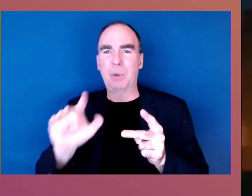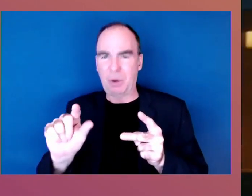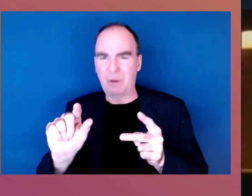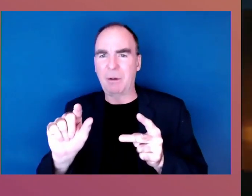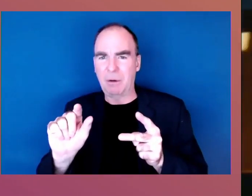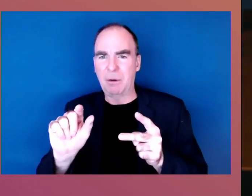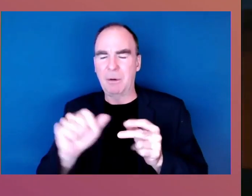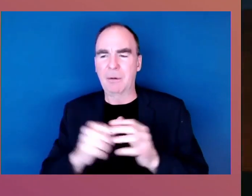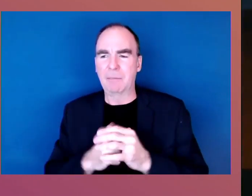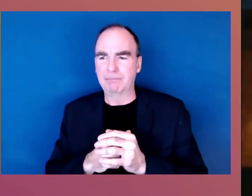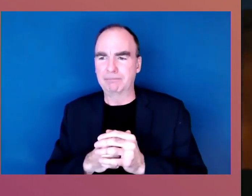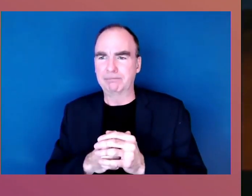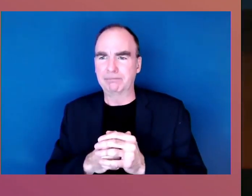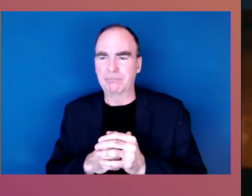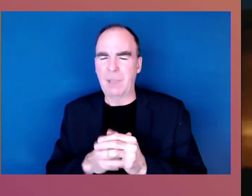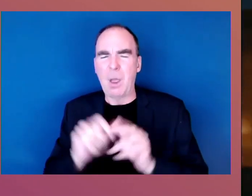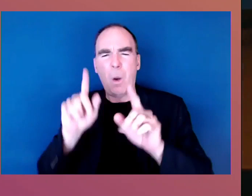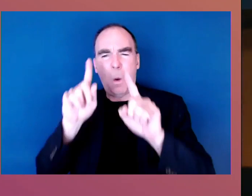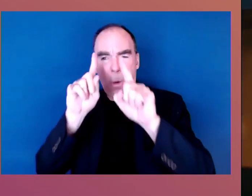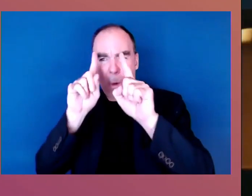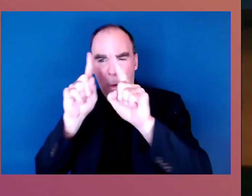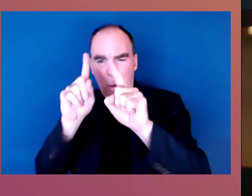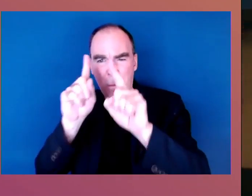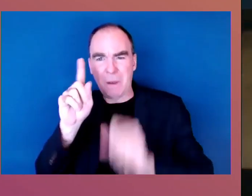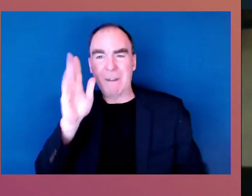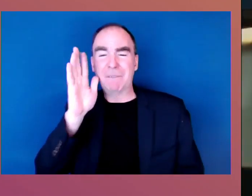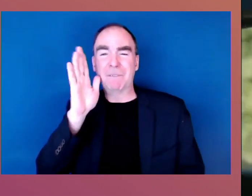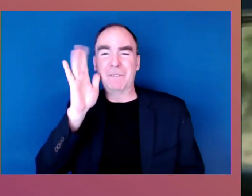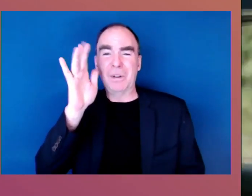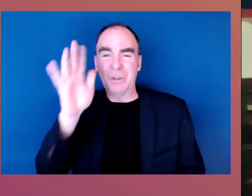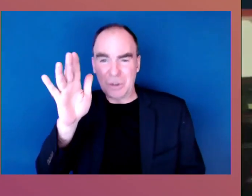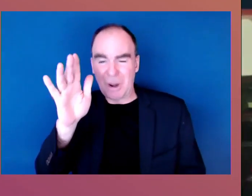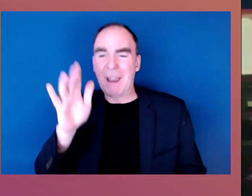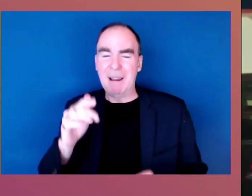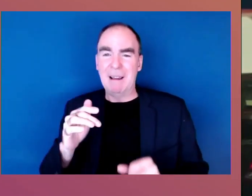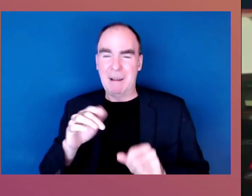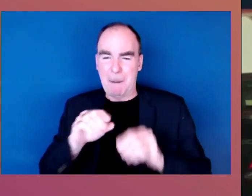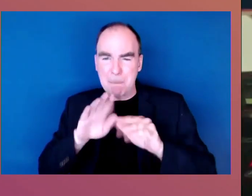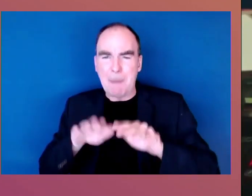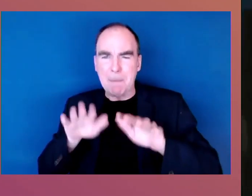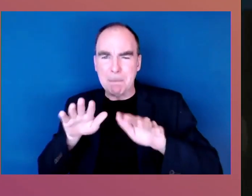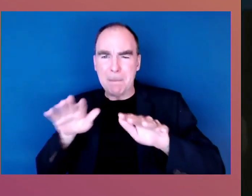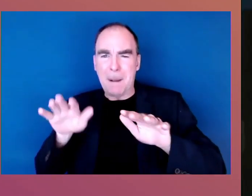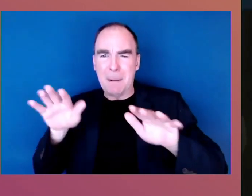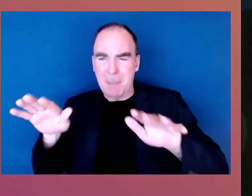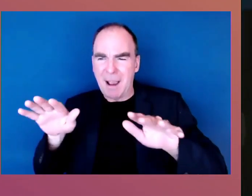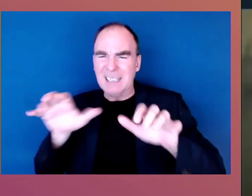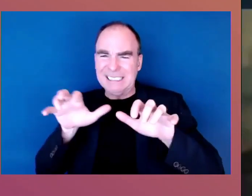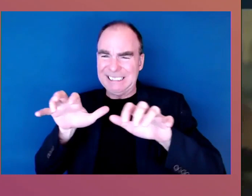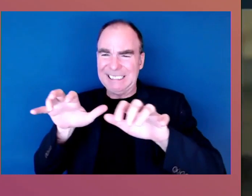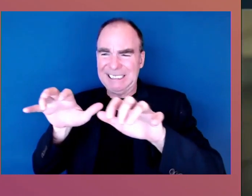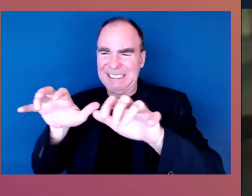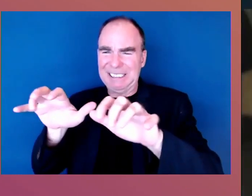I hope eventually it will help millions more people like me live in a world that